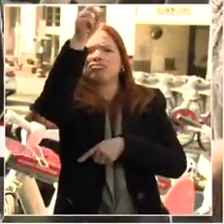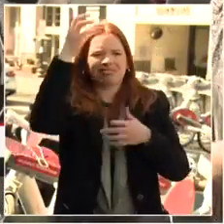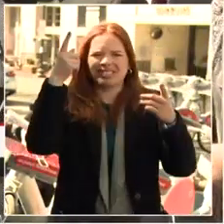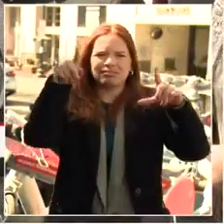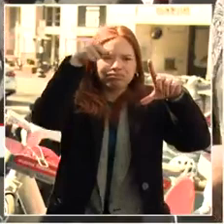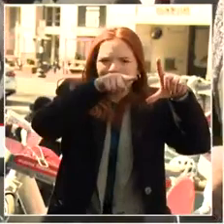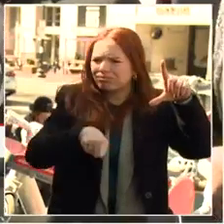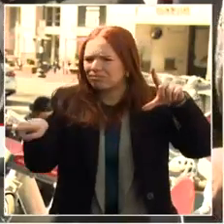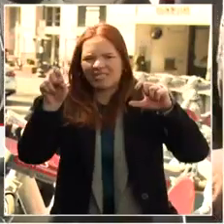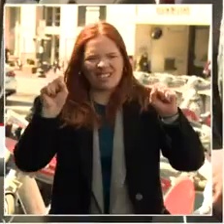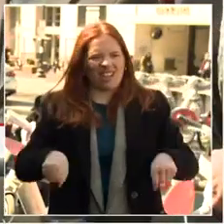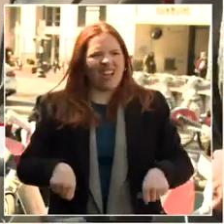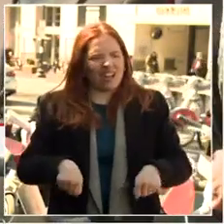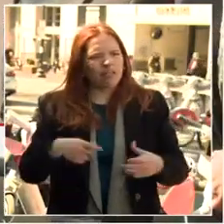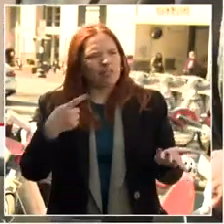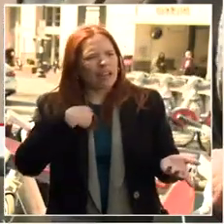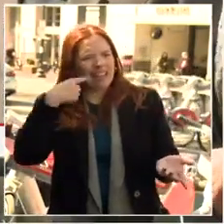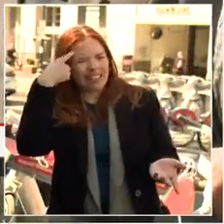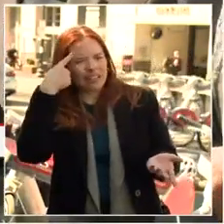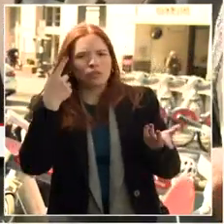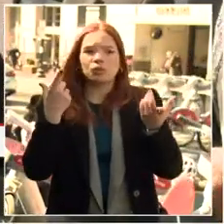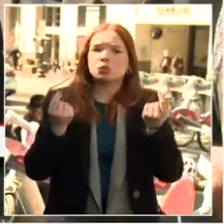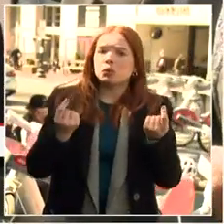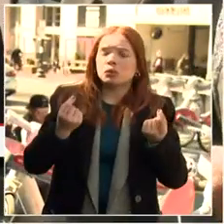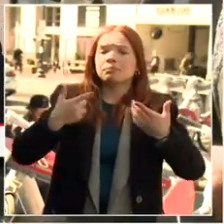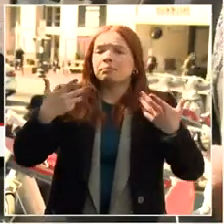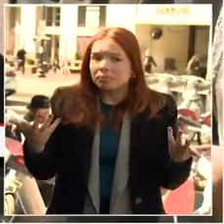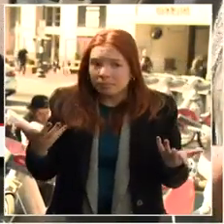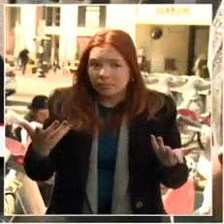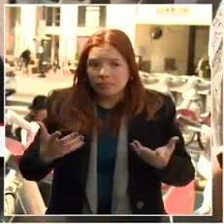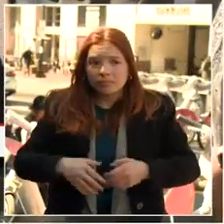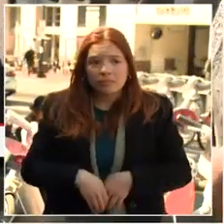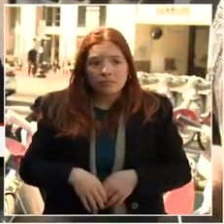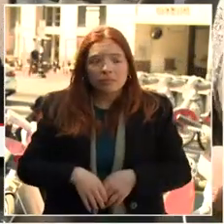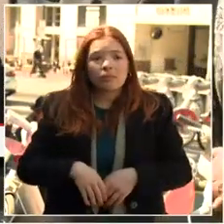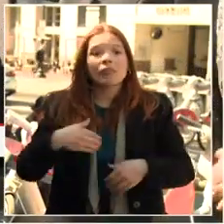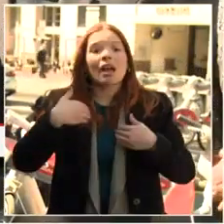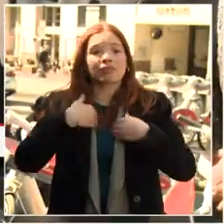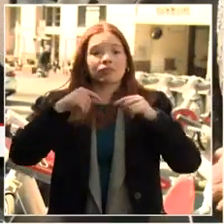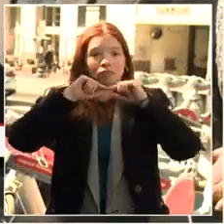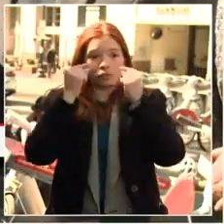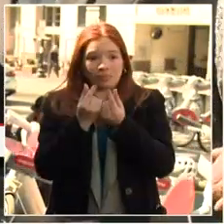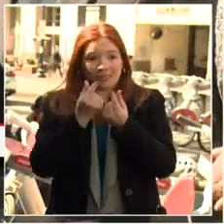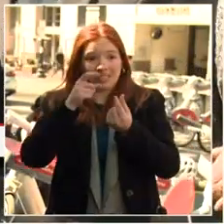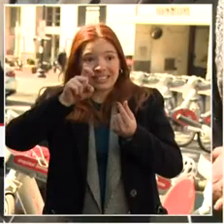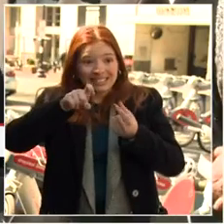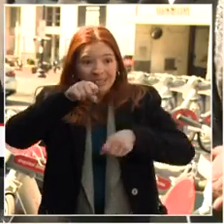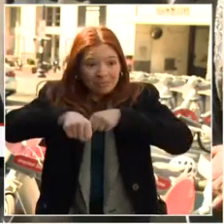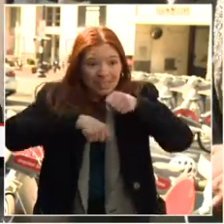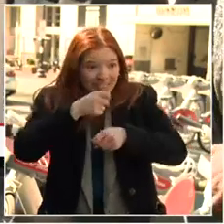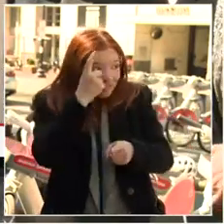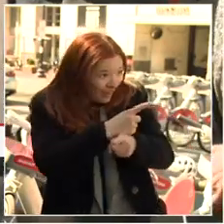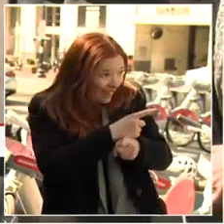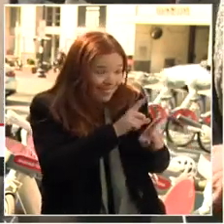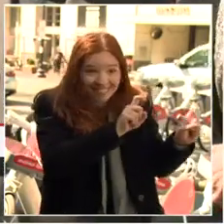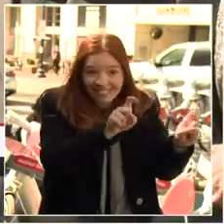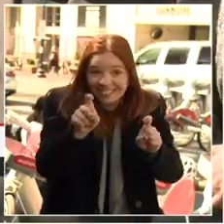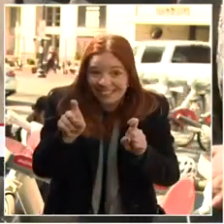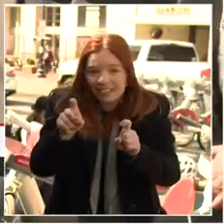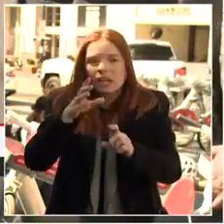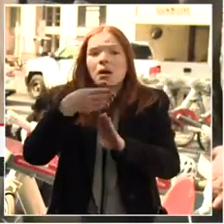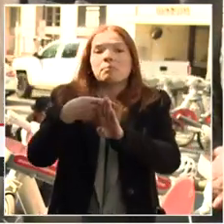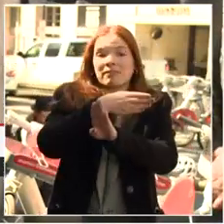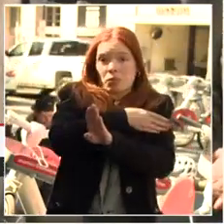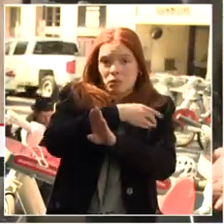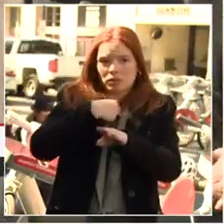So I think what we're going to do next, that they're going to be a group that try the bikes out. Is that right? But before they do that, I'll